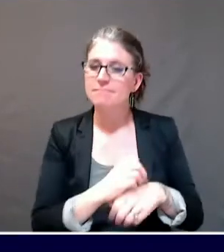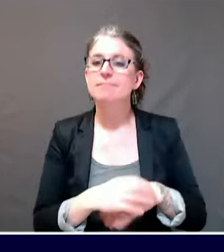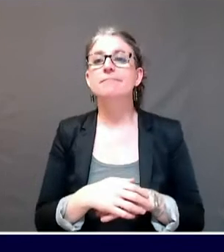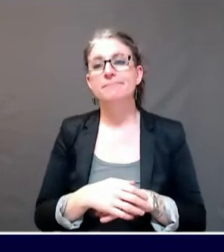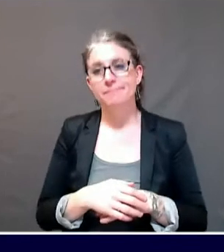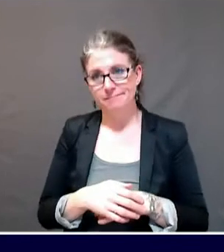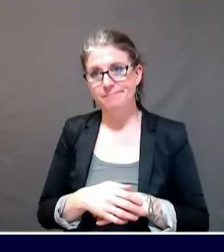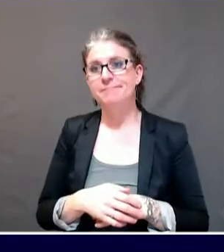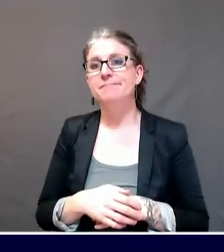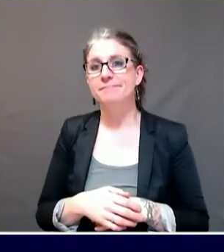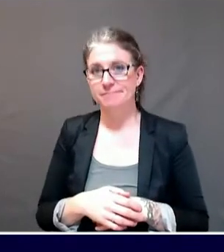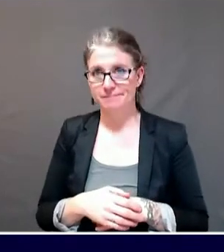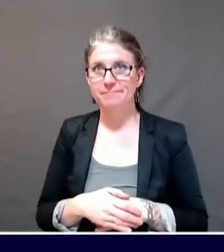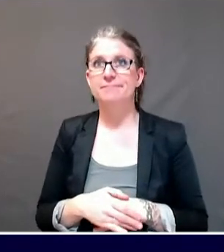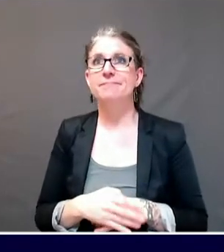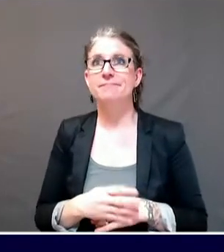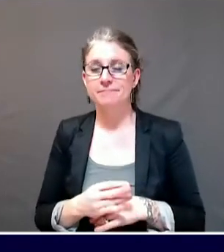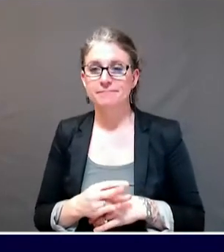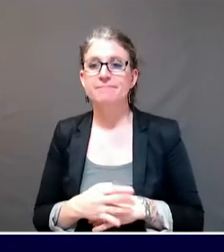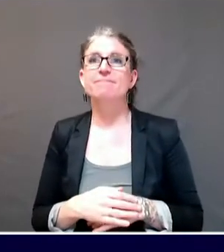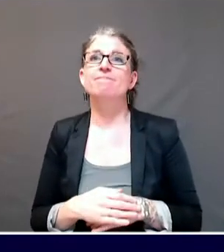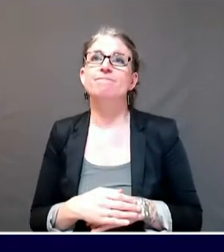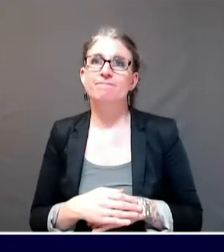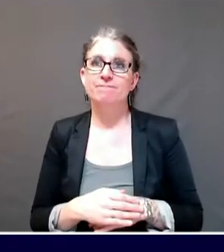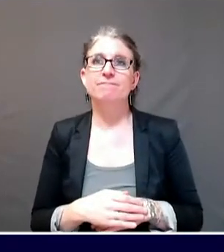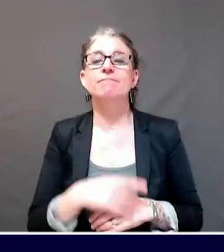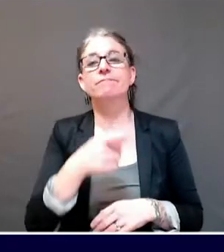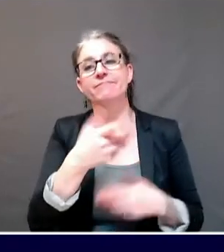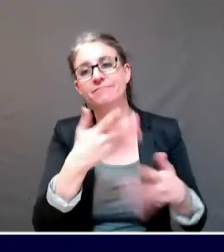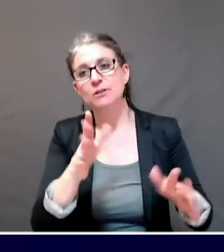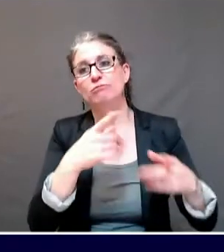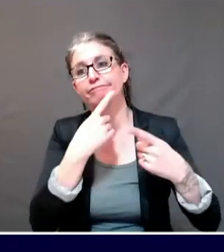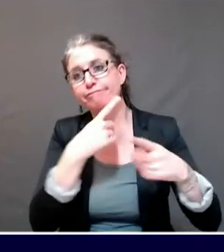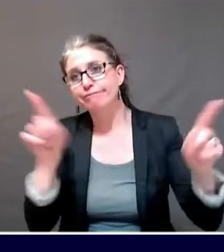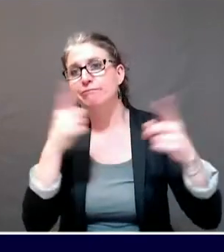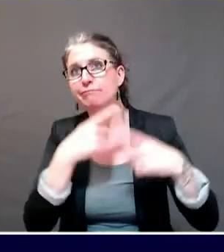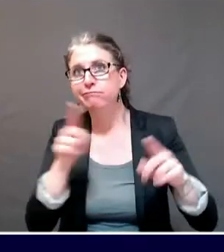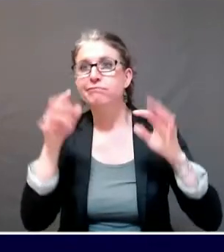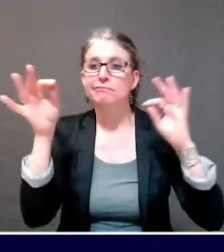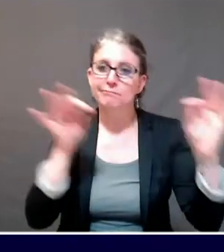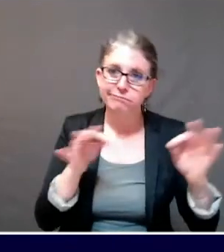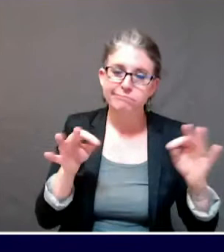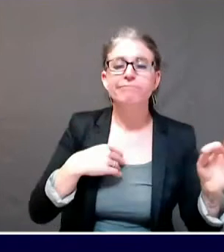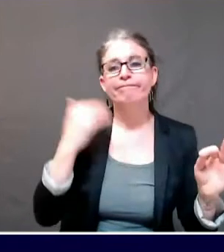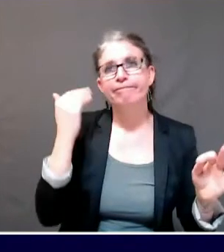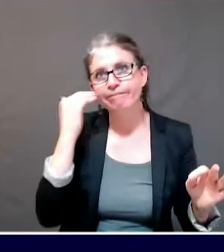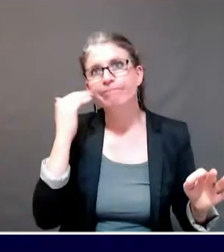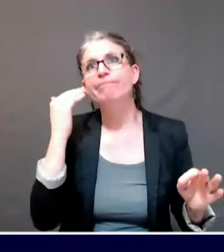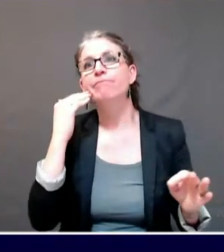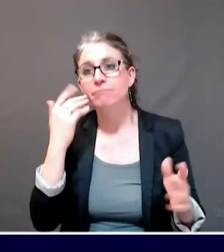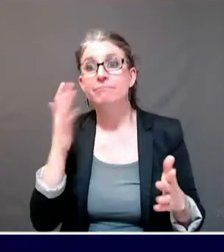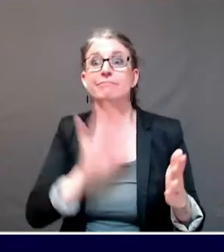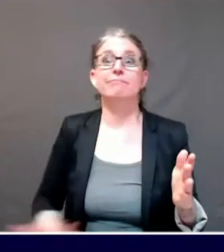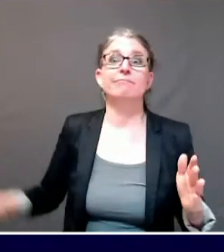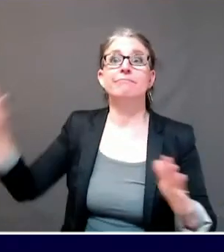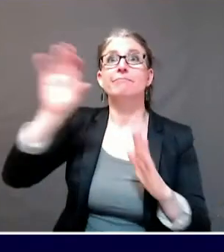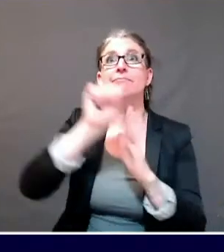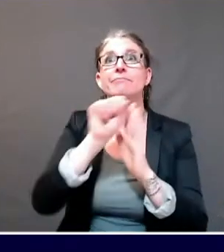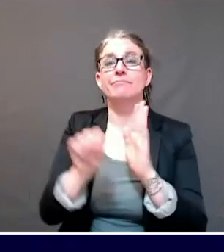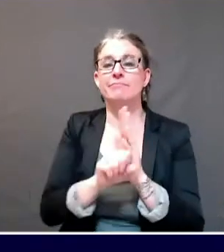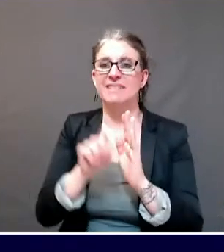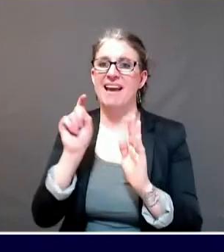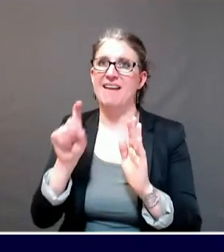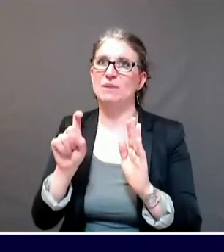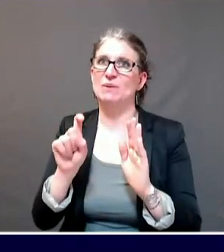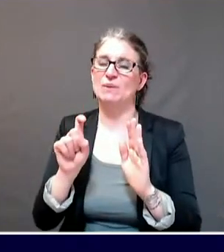to keep up with like the numbers and having people like text folks. How confident are you about how accurate the state's